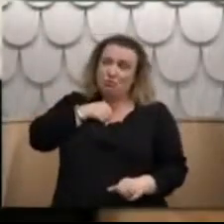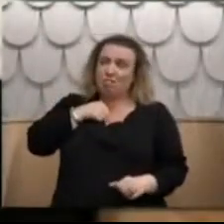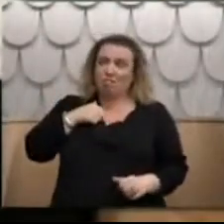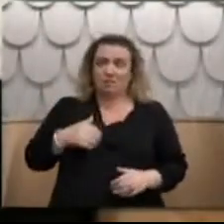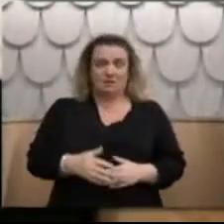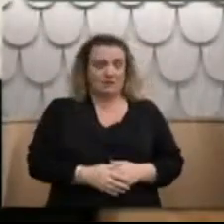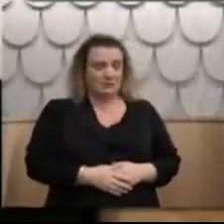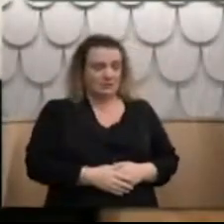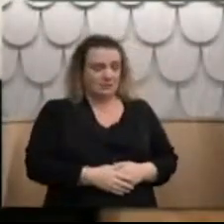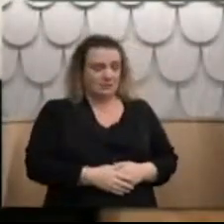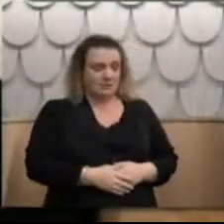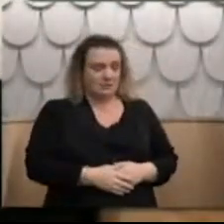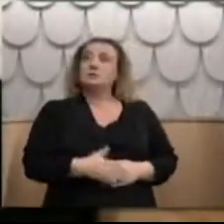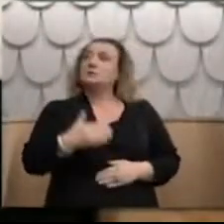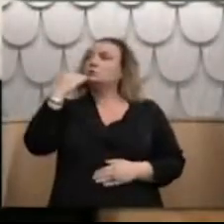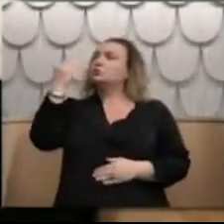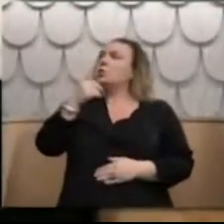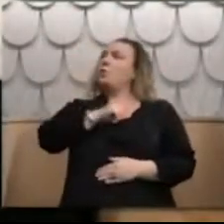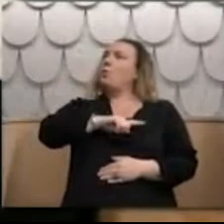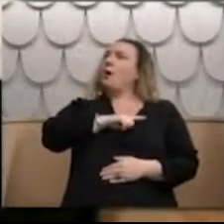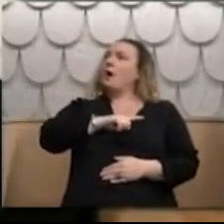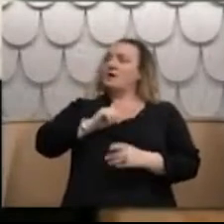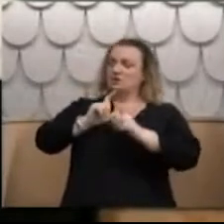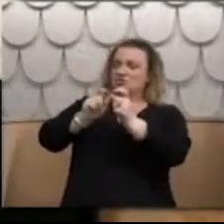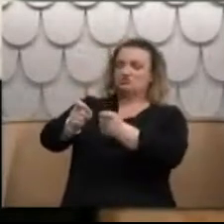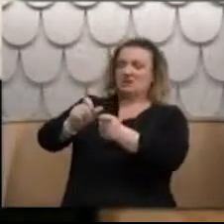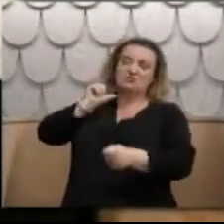Do you know why you think he treated you that way, Donald?